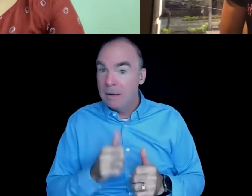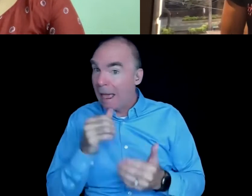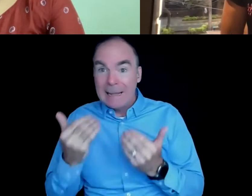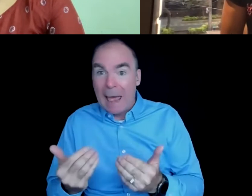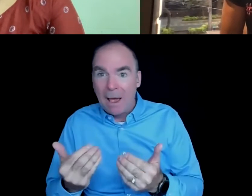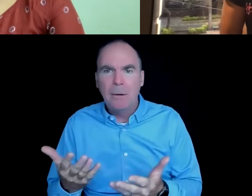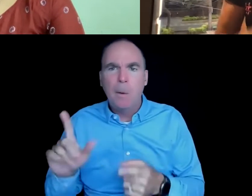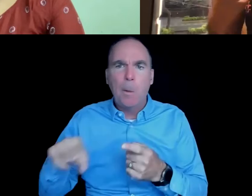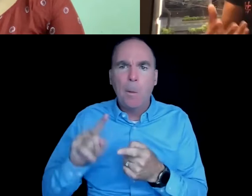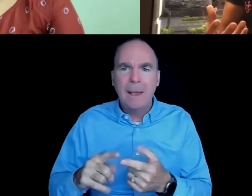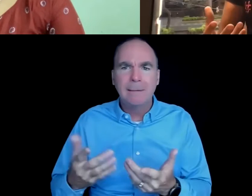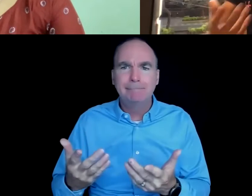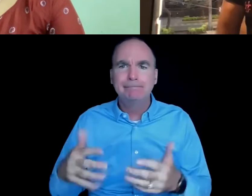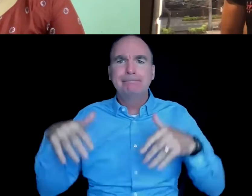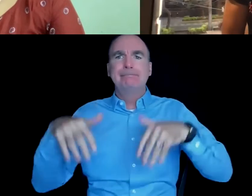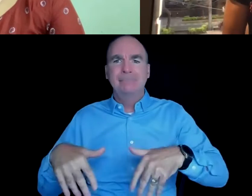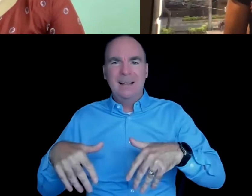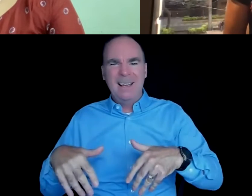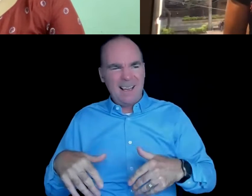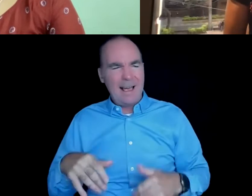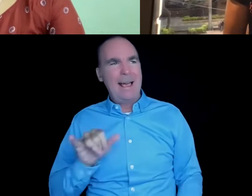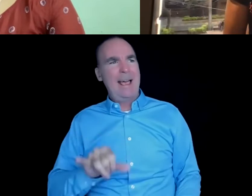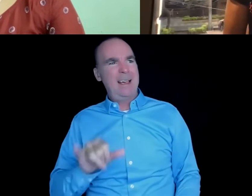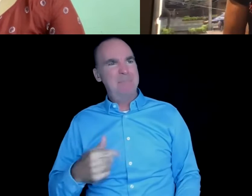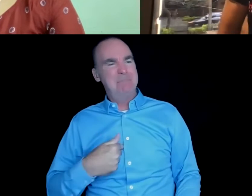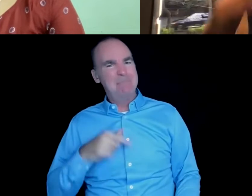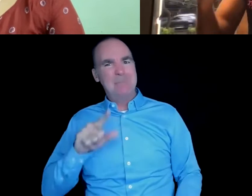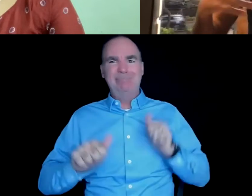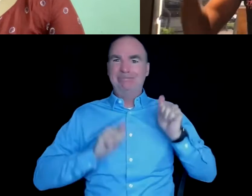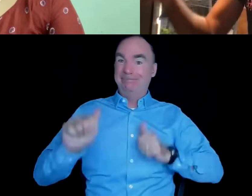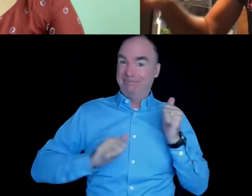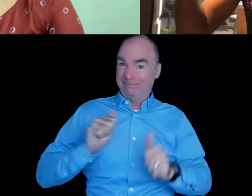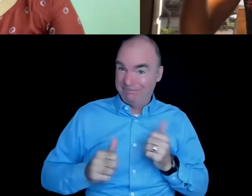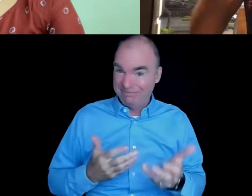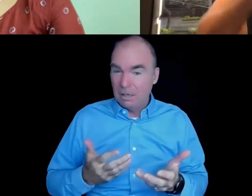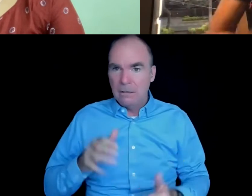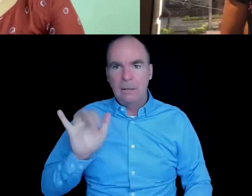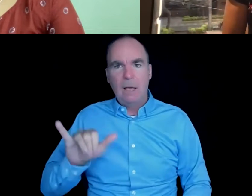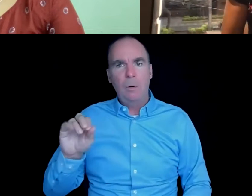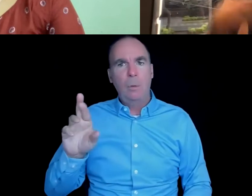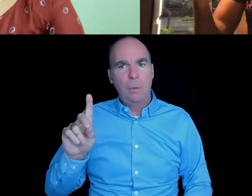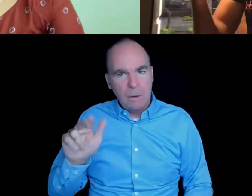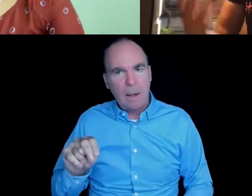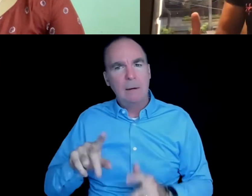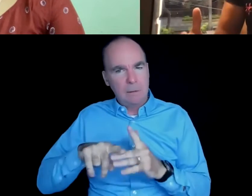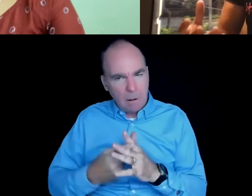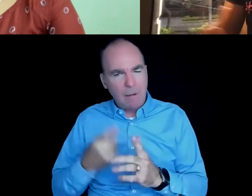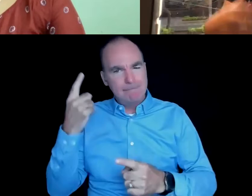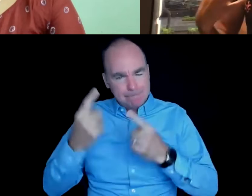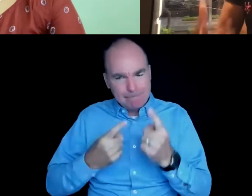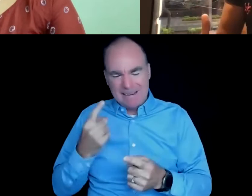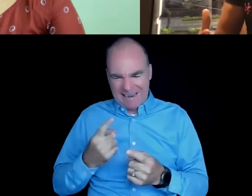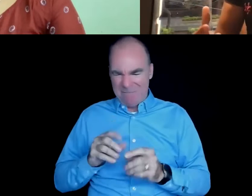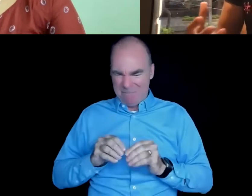to make a bold change. And from here, we founded Arabic He for She in Jordan, and we start moving it from country to another to inspire other